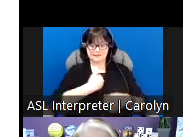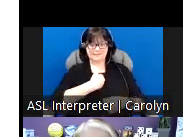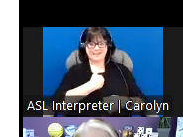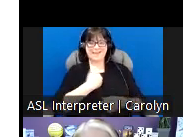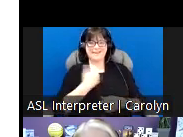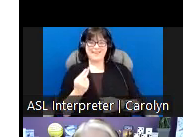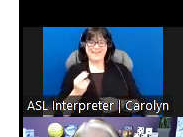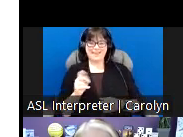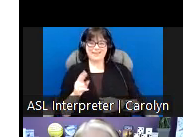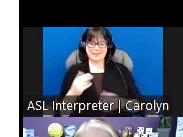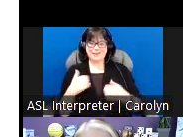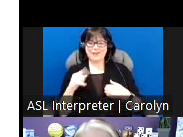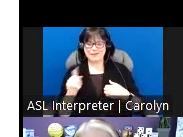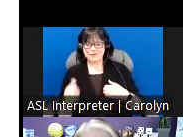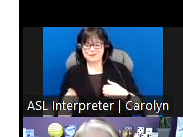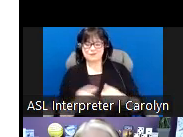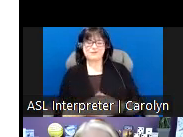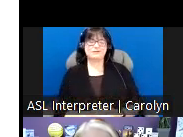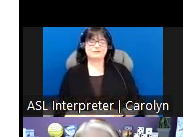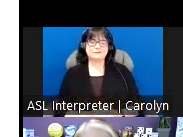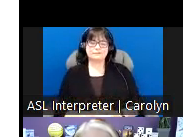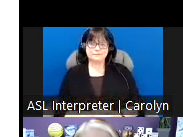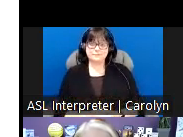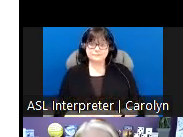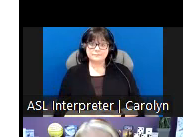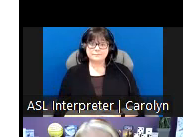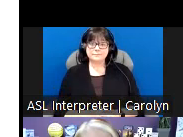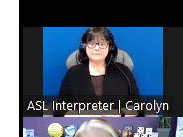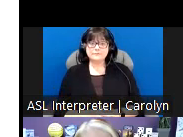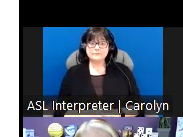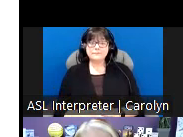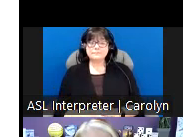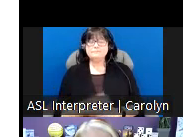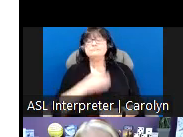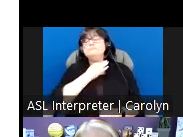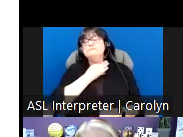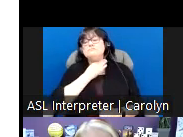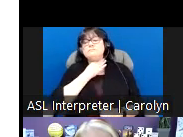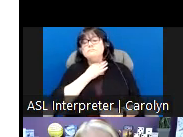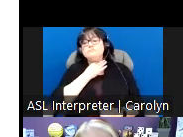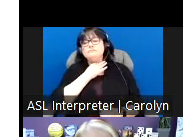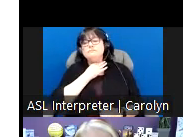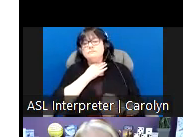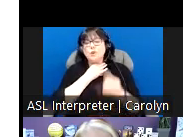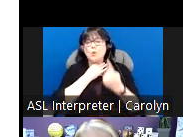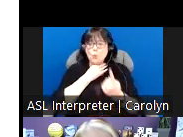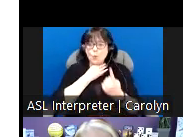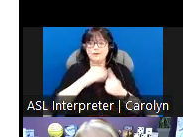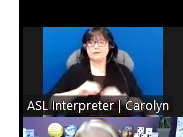then. Basically, how long does it take to complete an